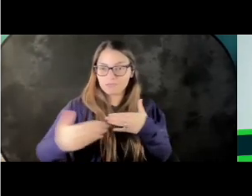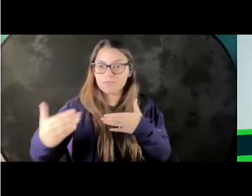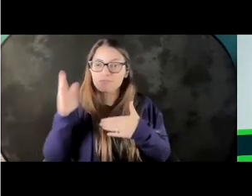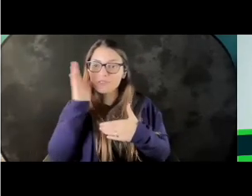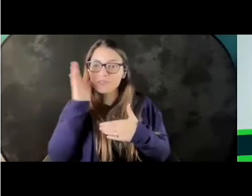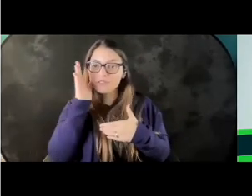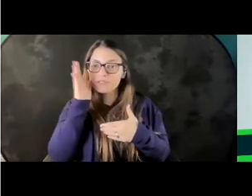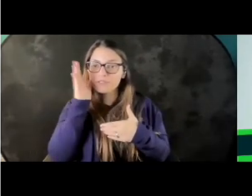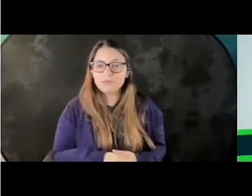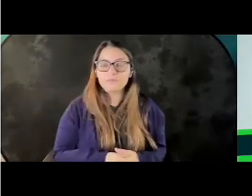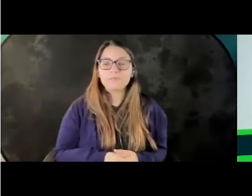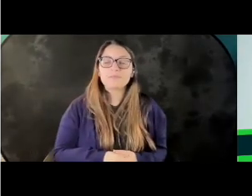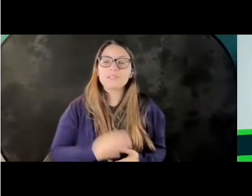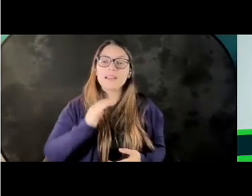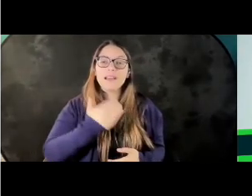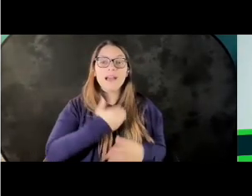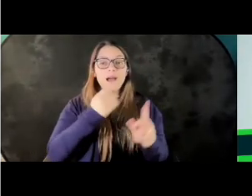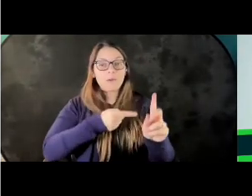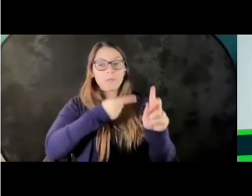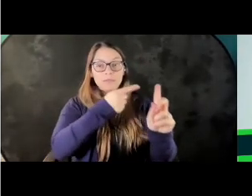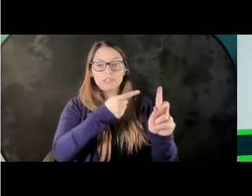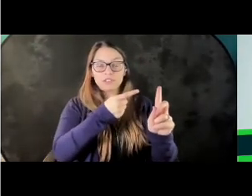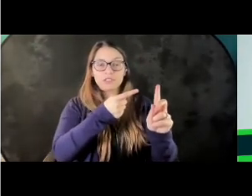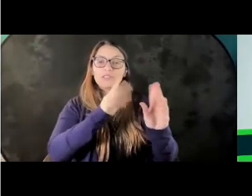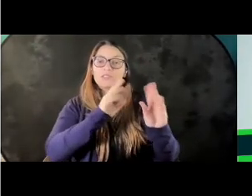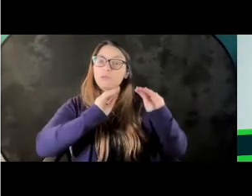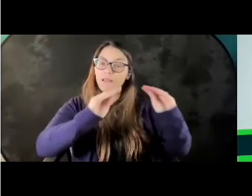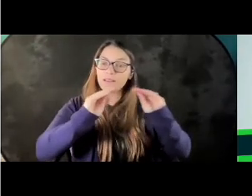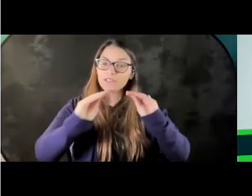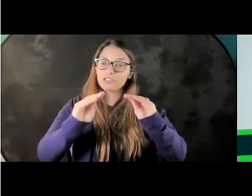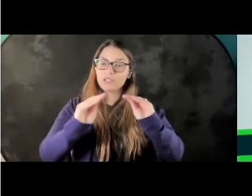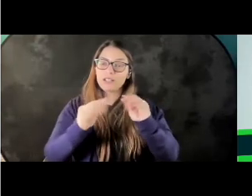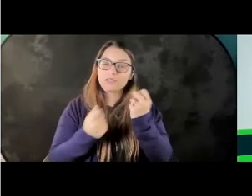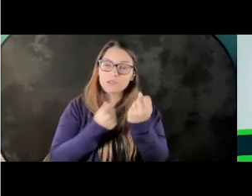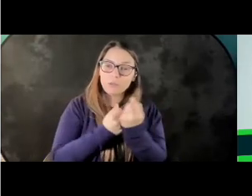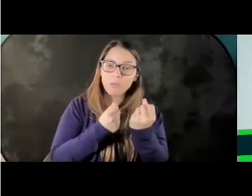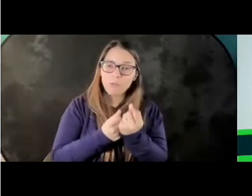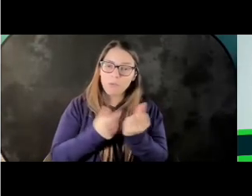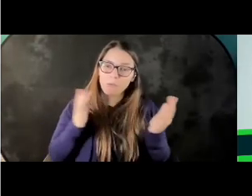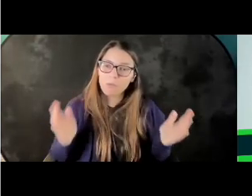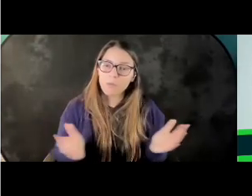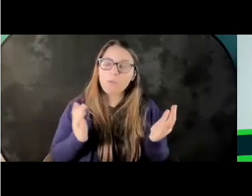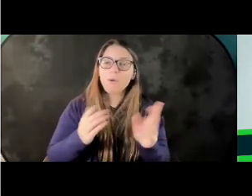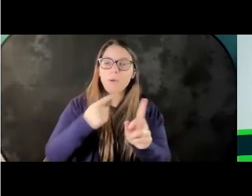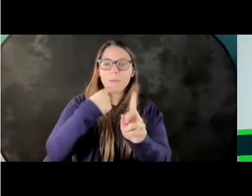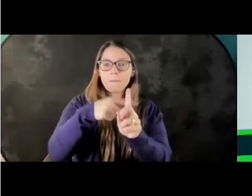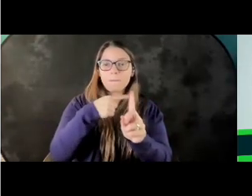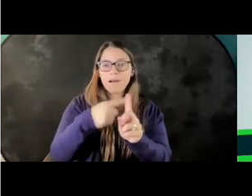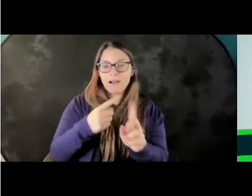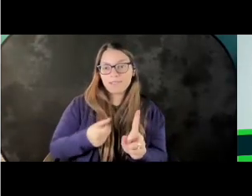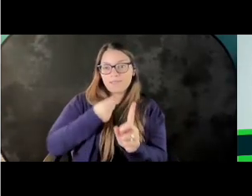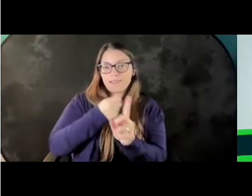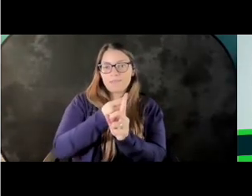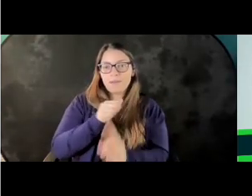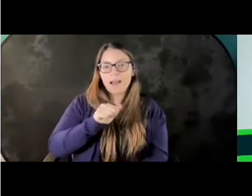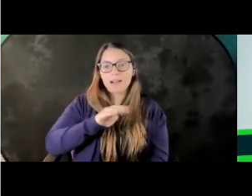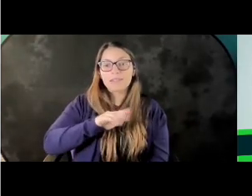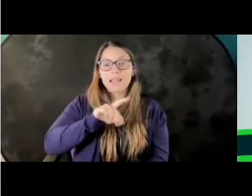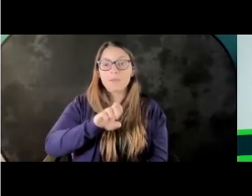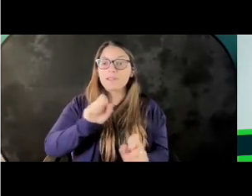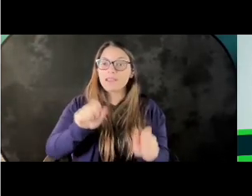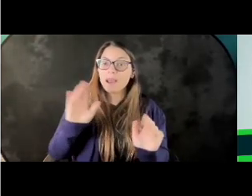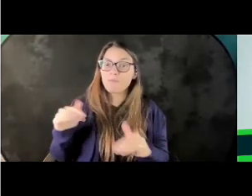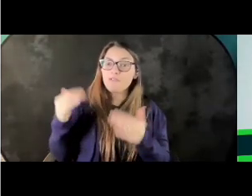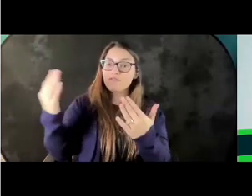Our mission is to educate, promote, and support the positive impact ABLE can make on the lives of millions